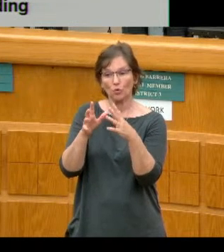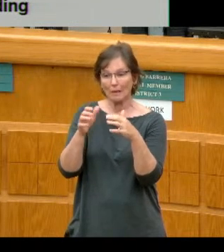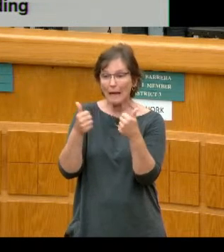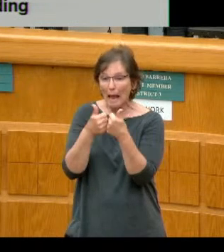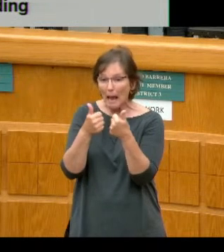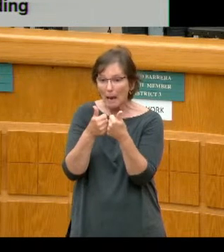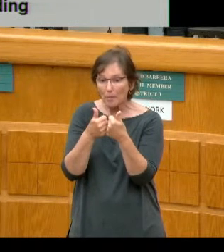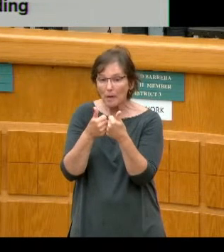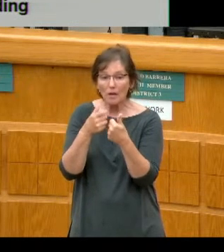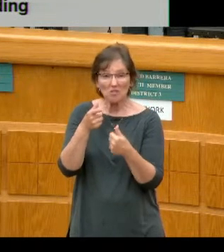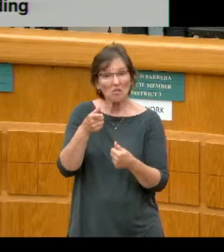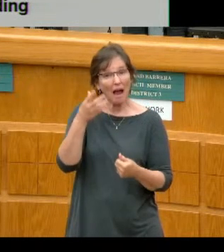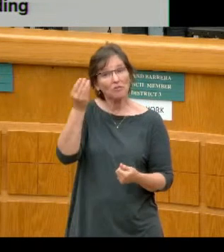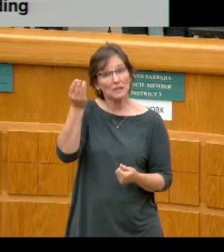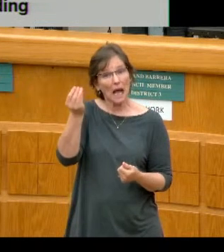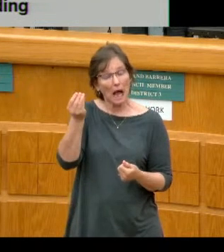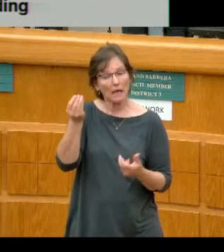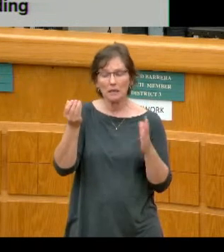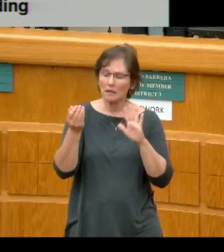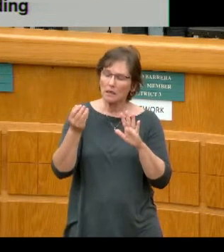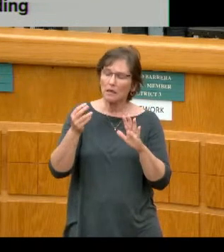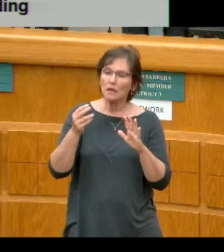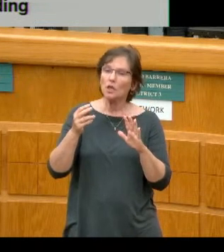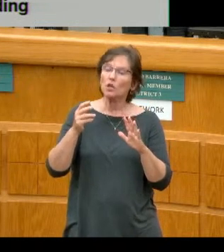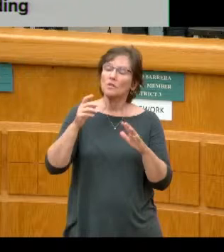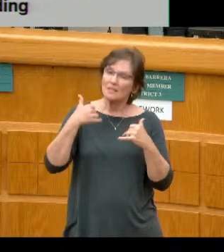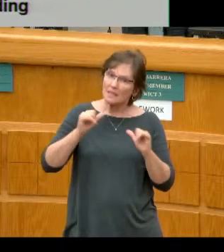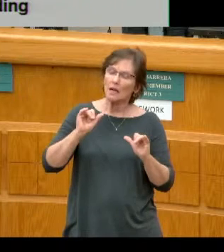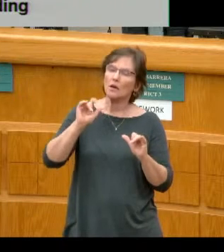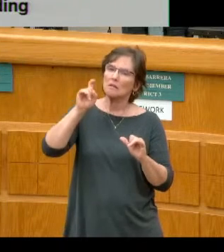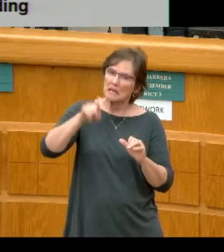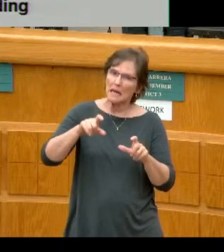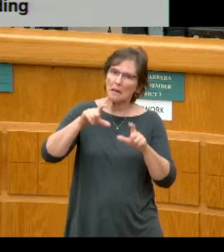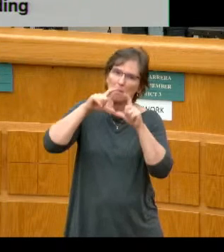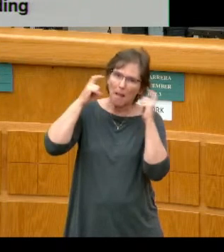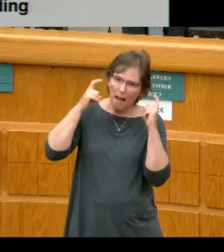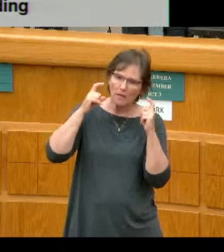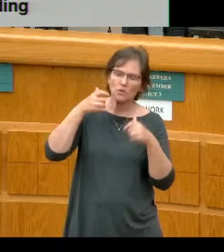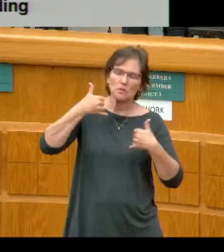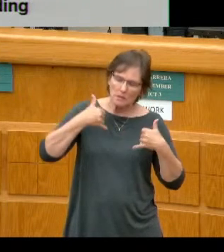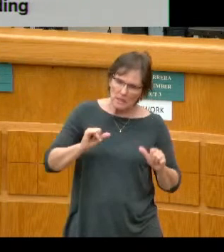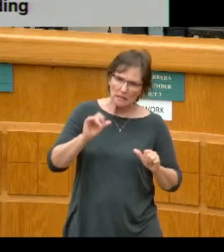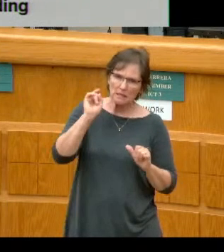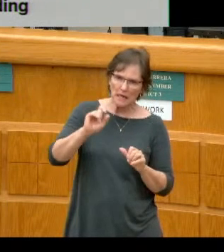on ball fields where football games occur from 5 o'clock to 9 o'clock,